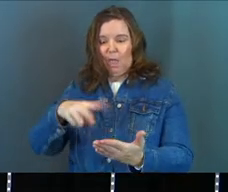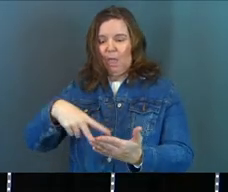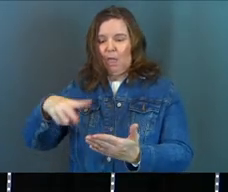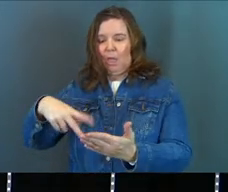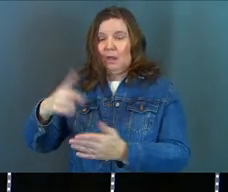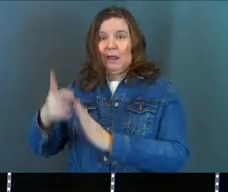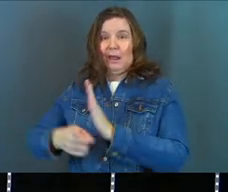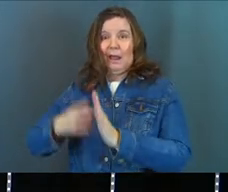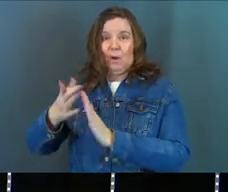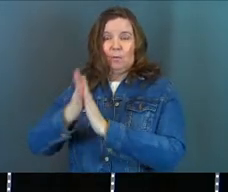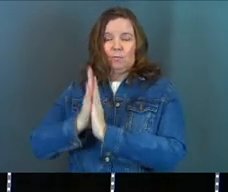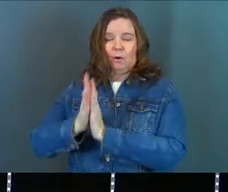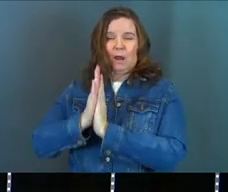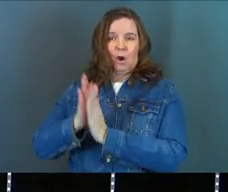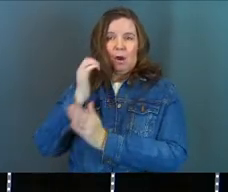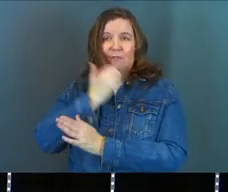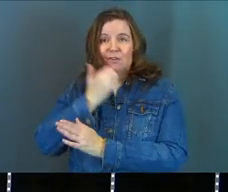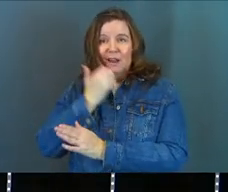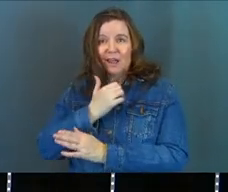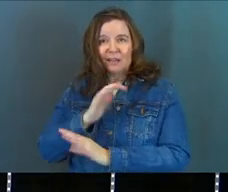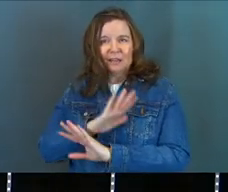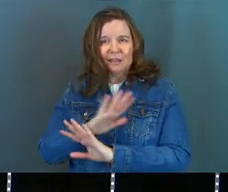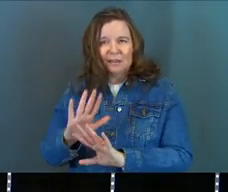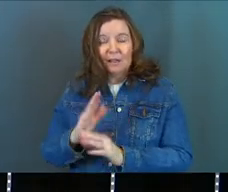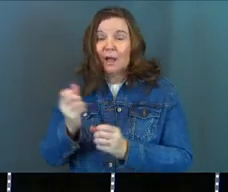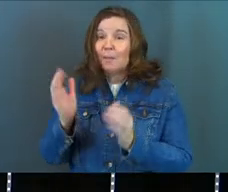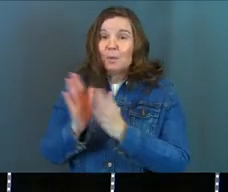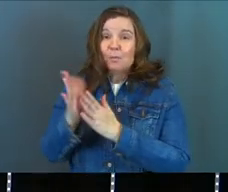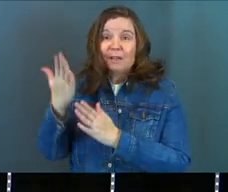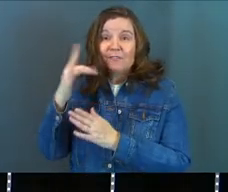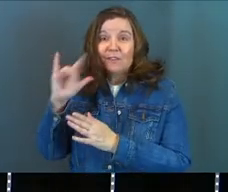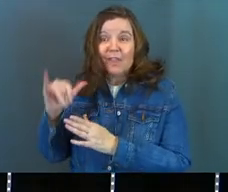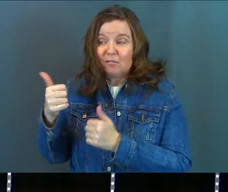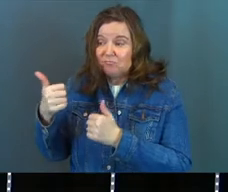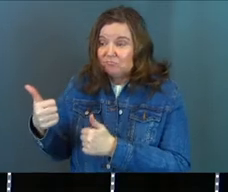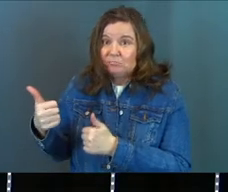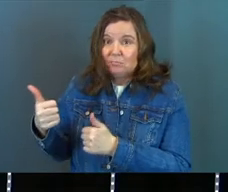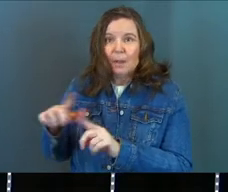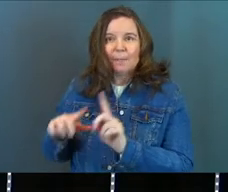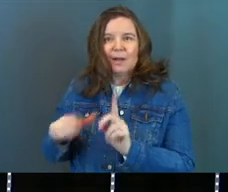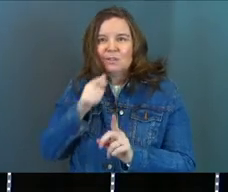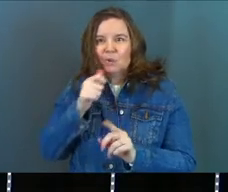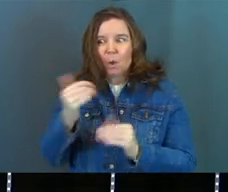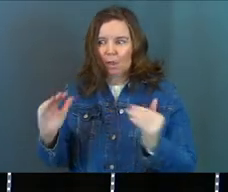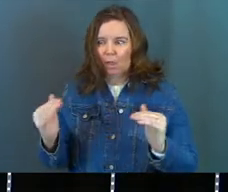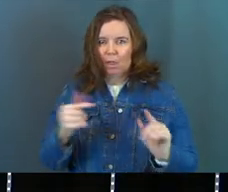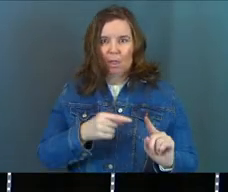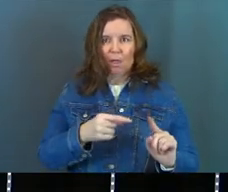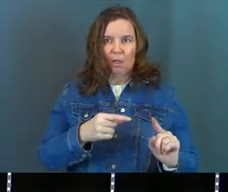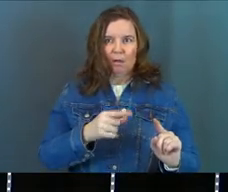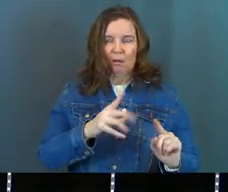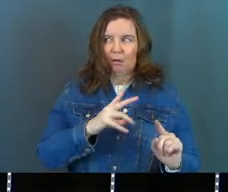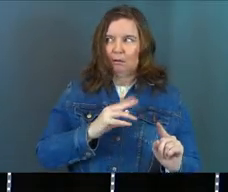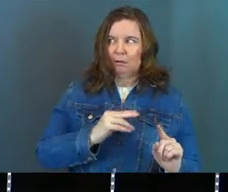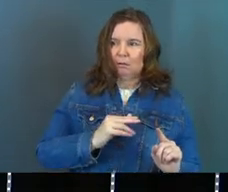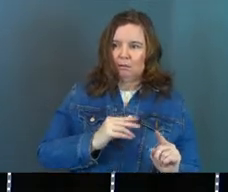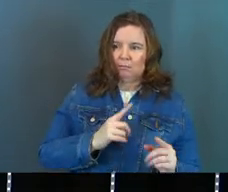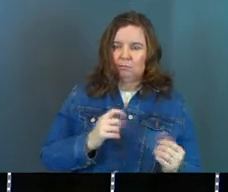and spends an hour in prayer every single day. Praise God for them. But don't let that intimidate you.